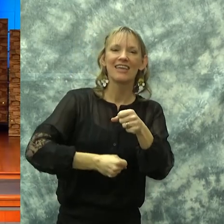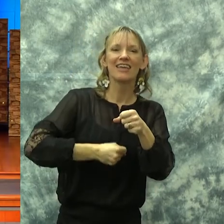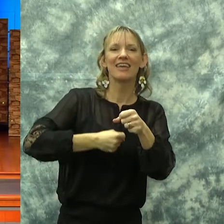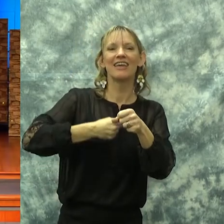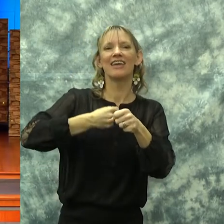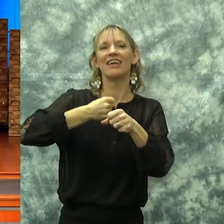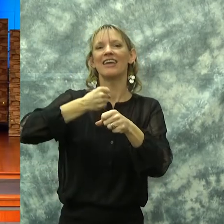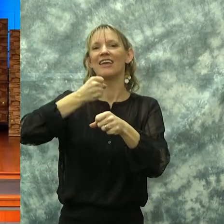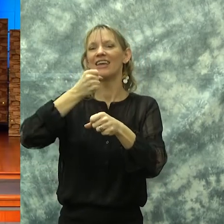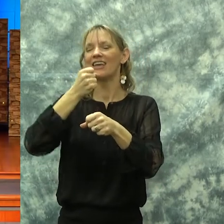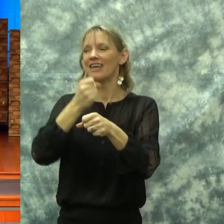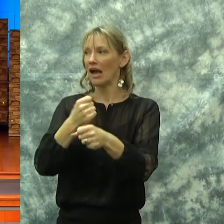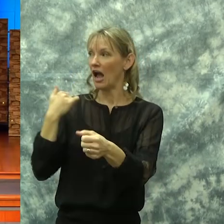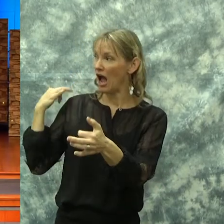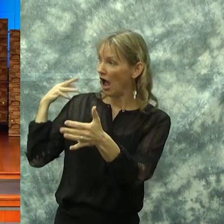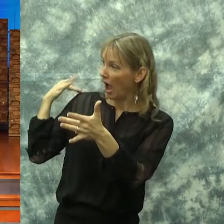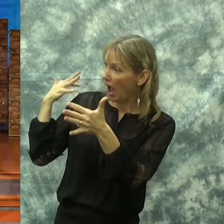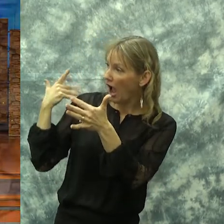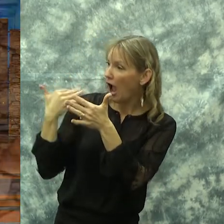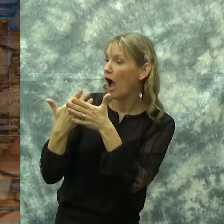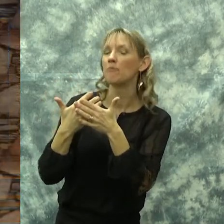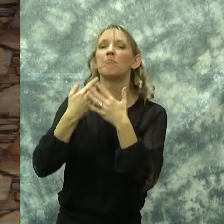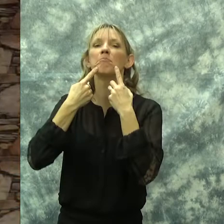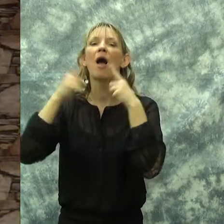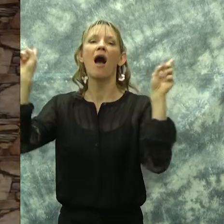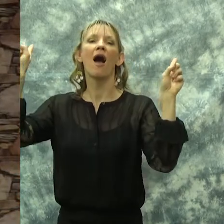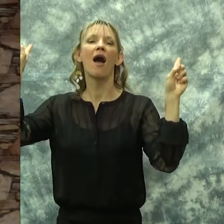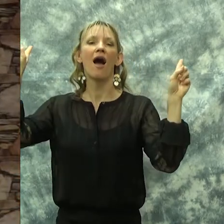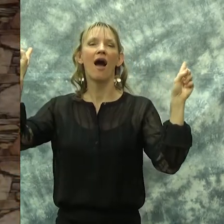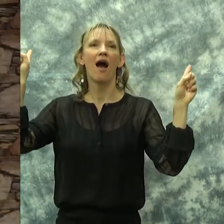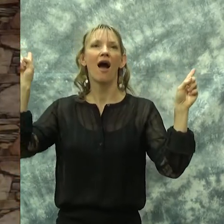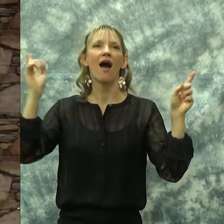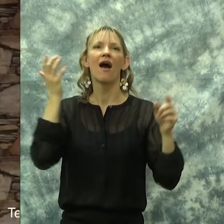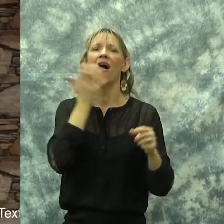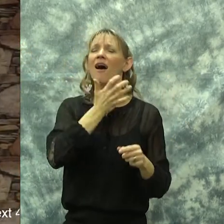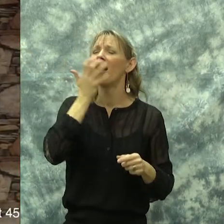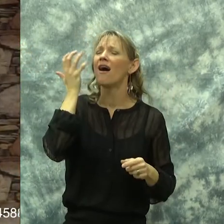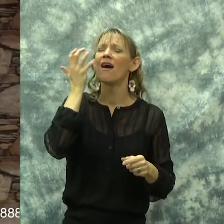a long time to come.